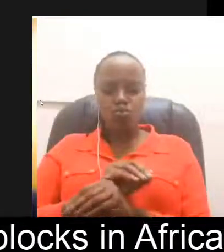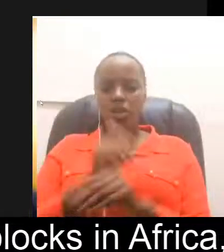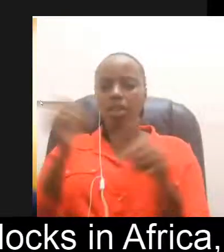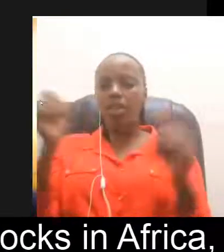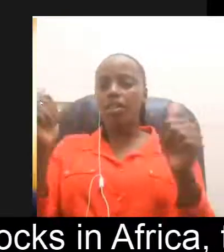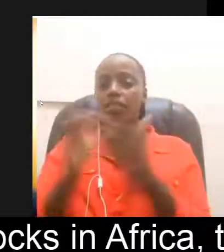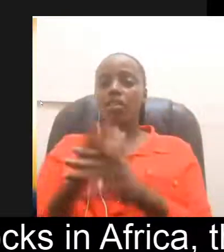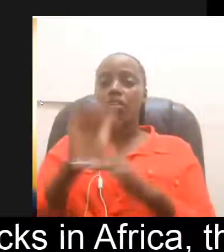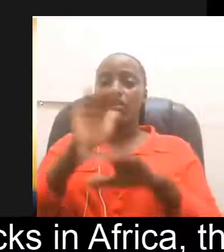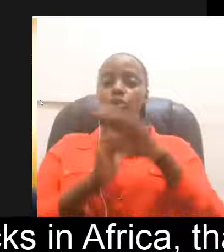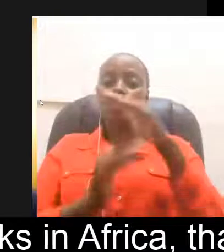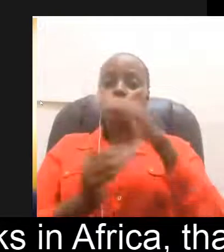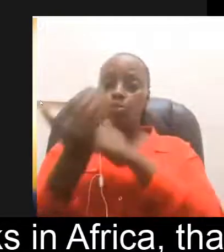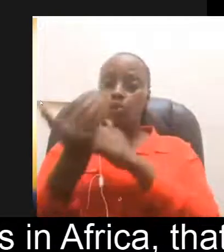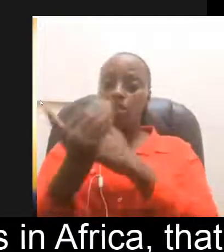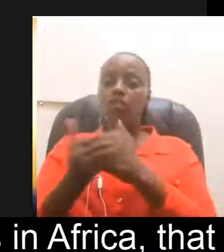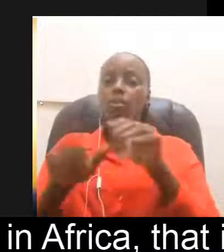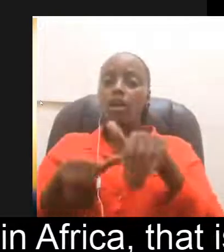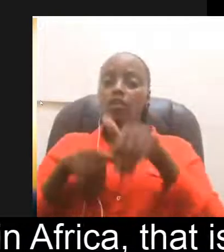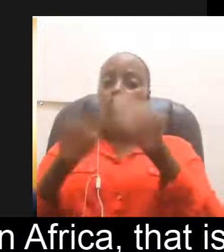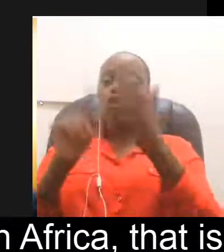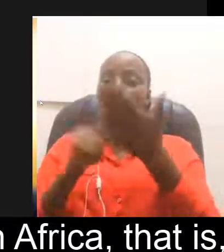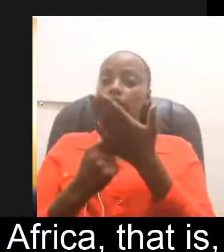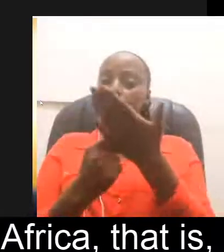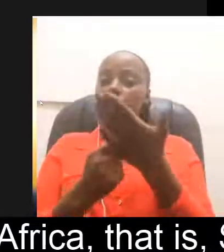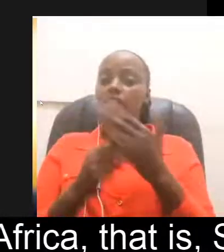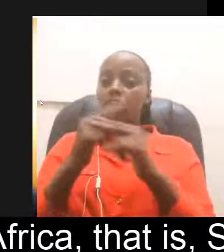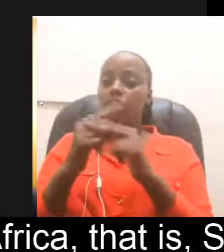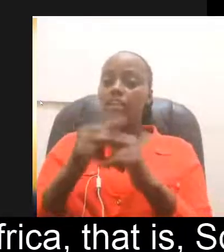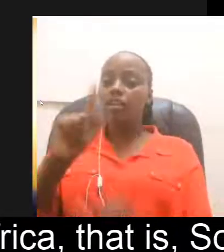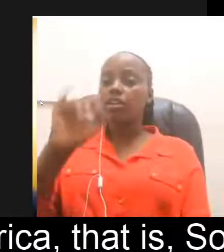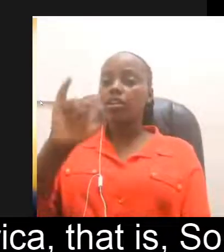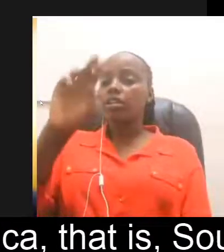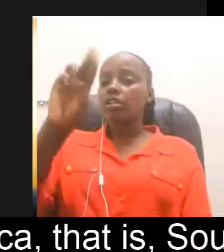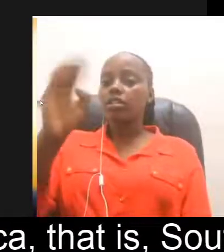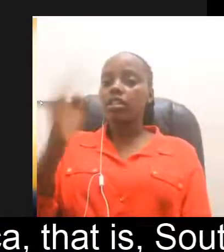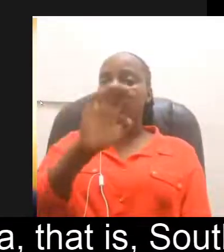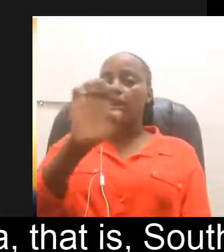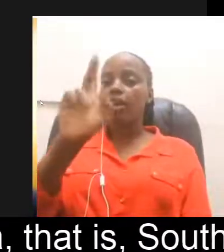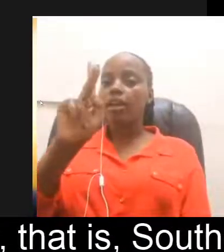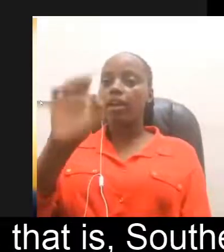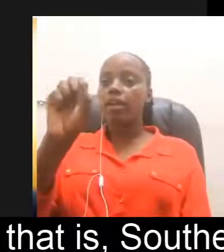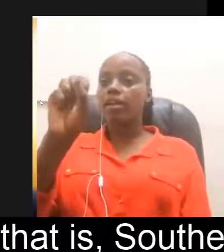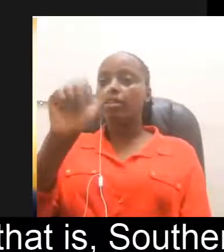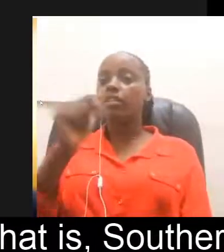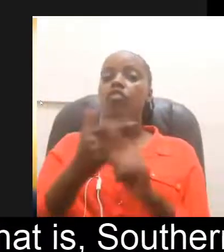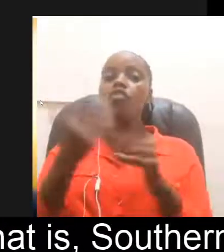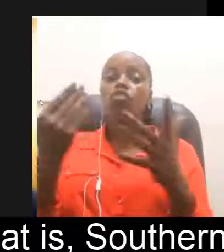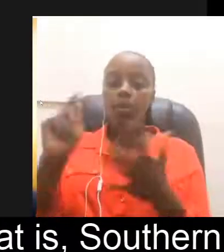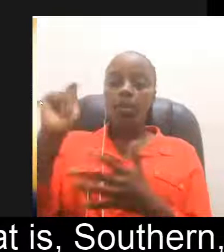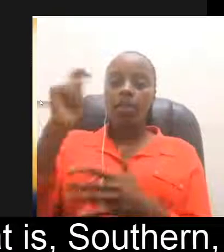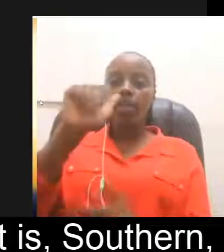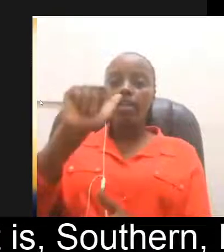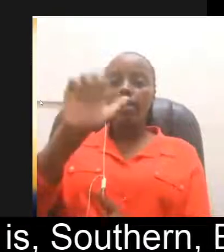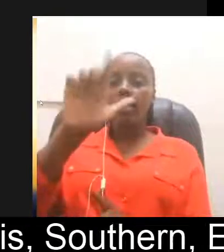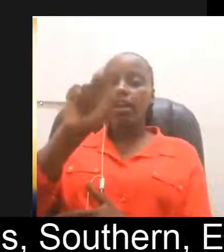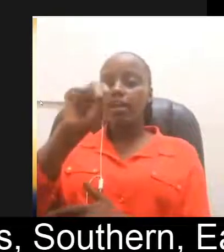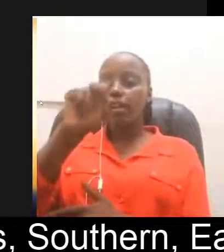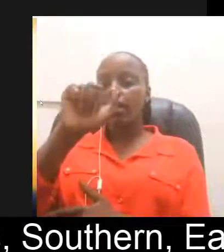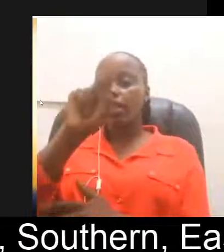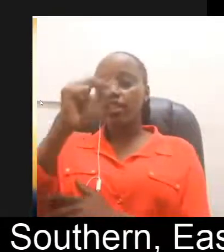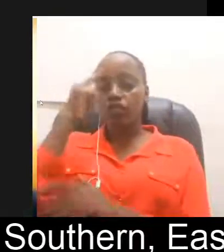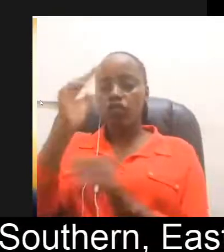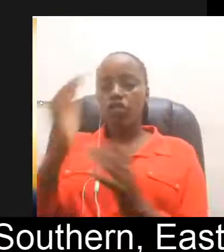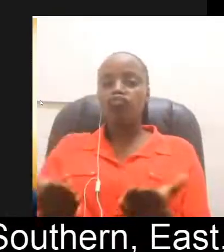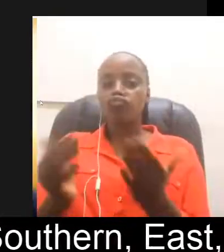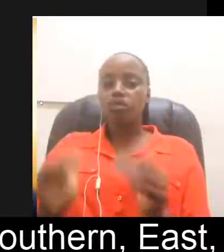morning, everyone. I've been following your discussions. My name is Tim Ekesa. I come from the Kenya Alliance for the Advancement of Children, which